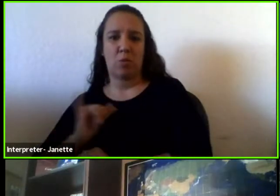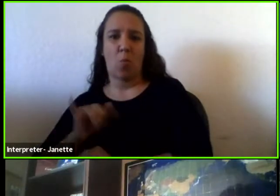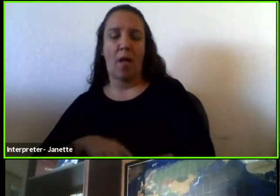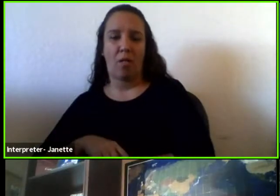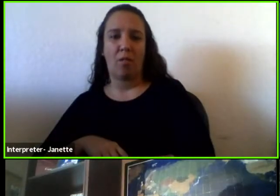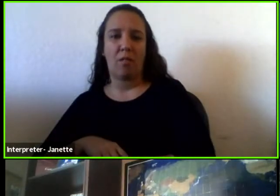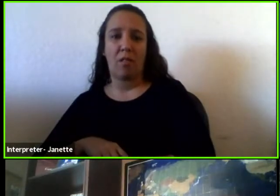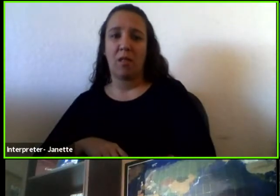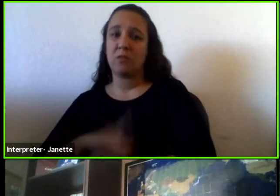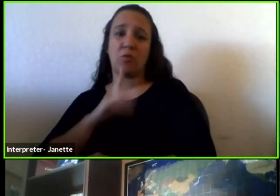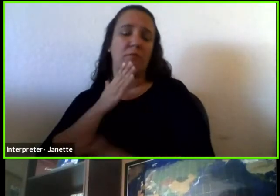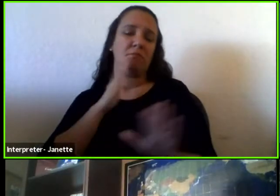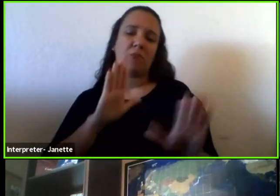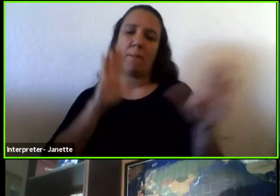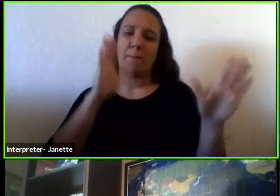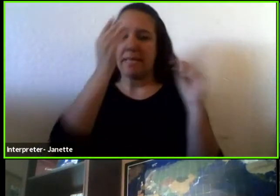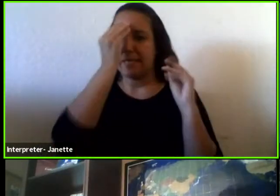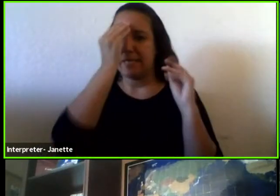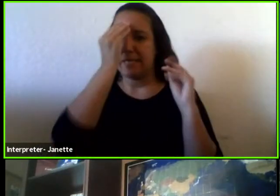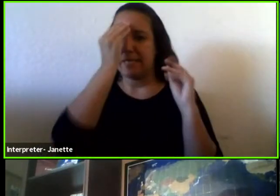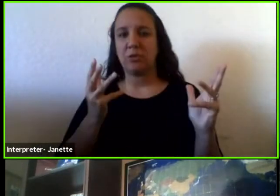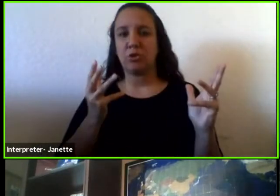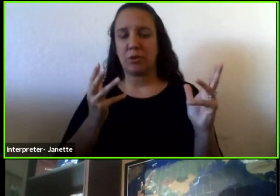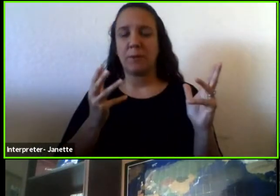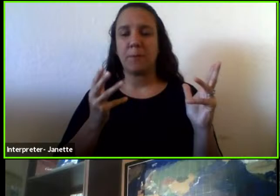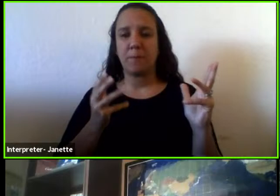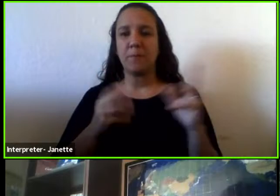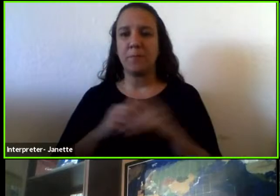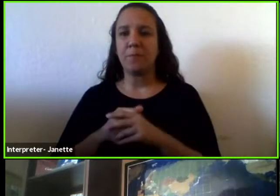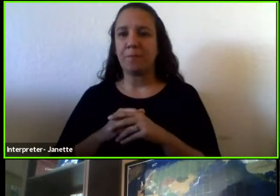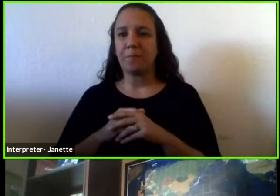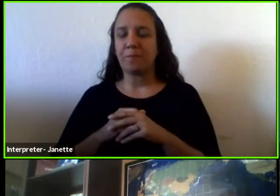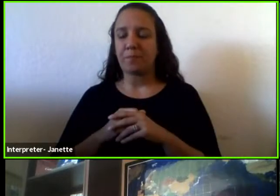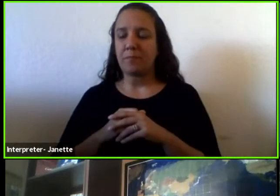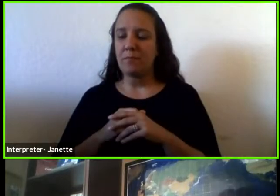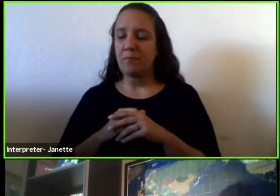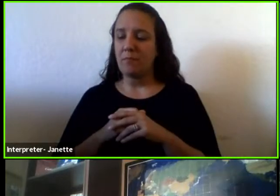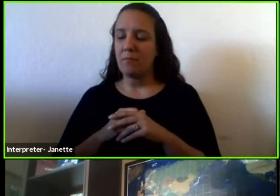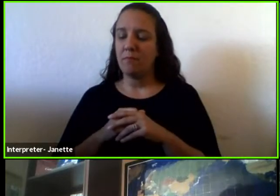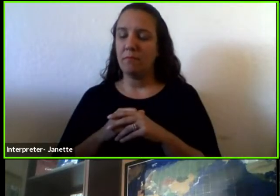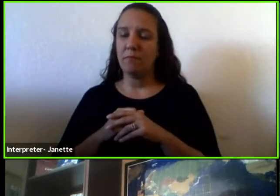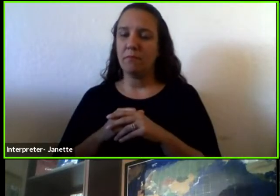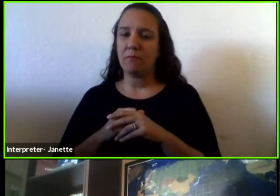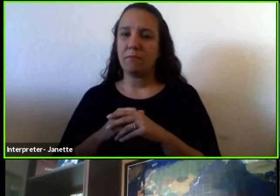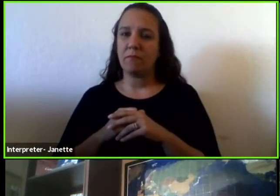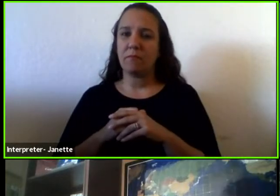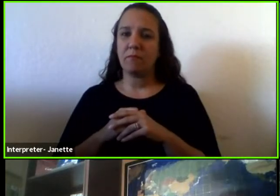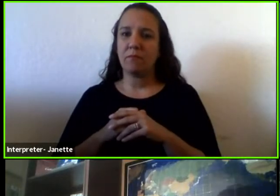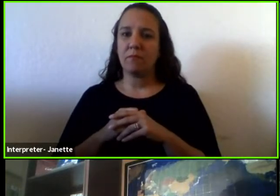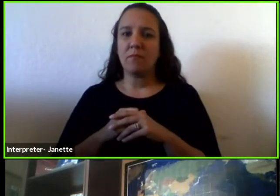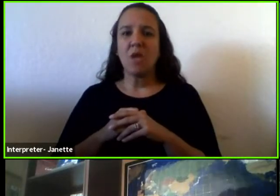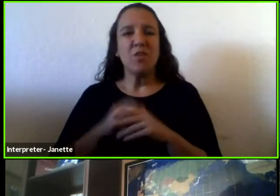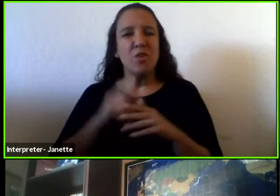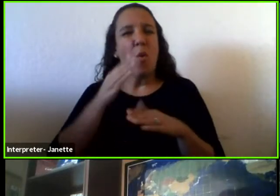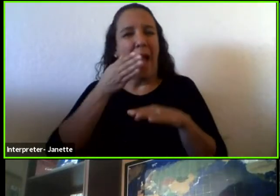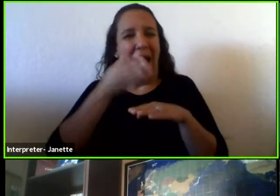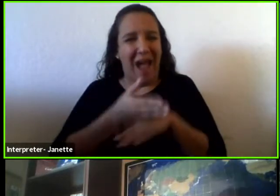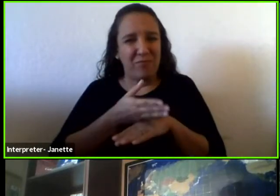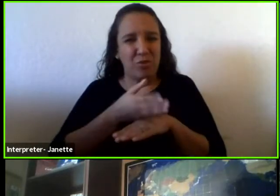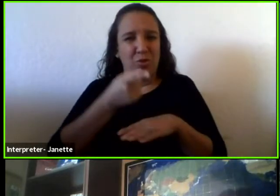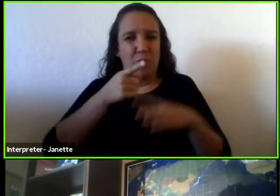good information to put forth. I think it becomes easier than we think once you get